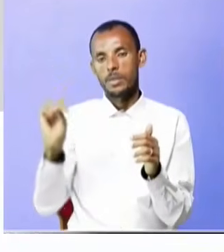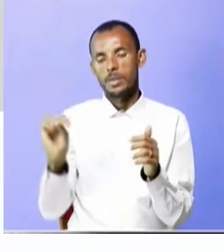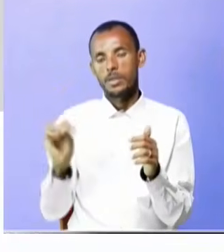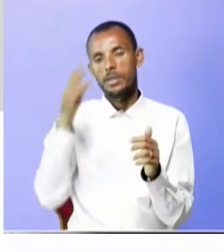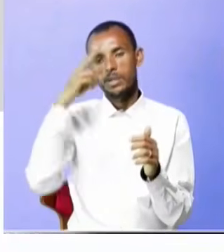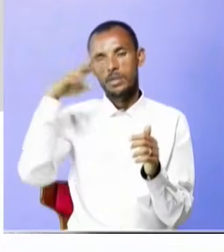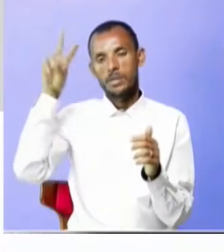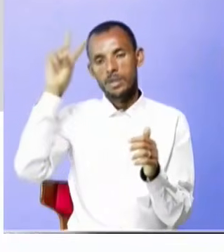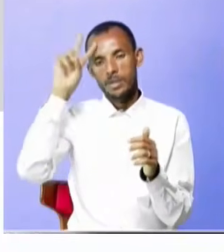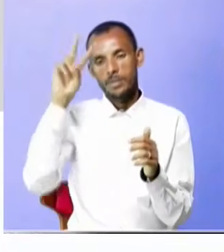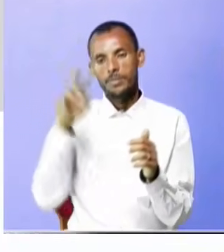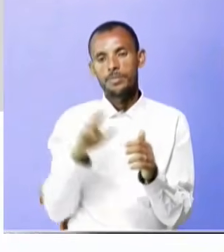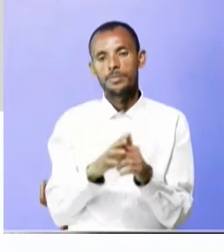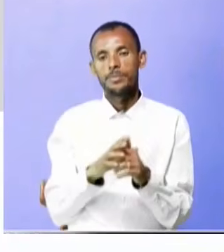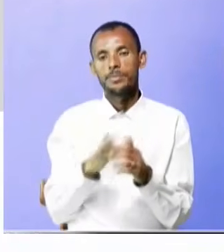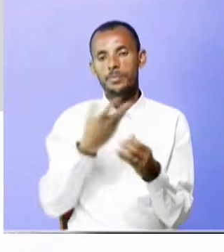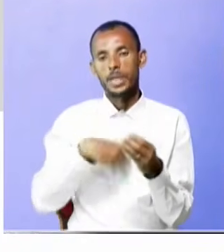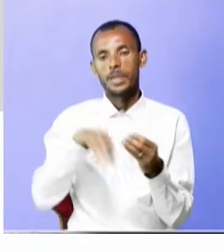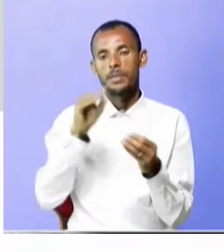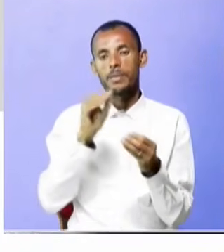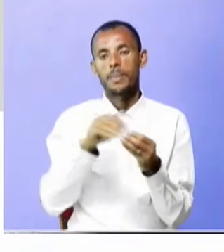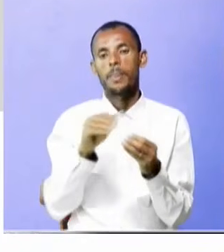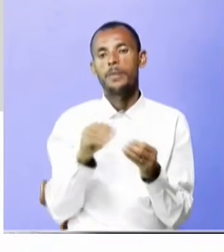square plus